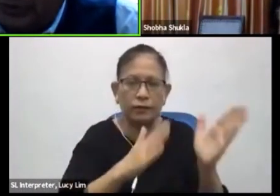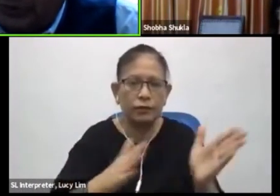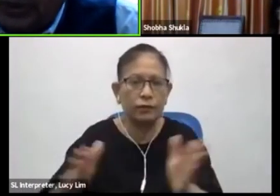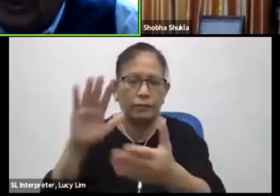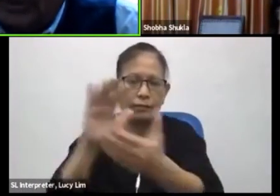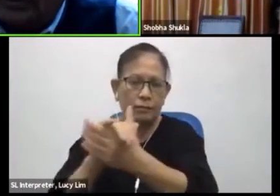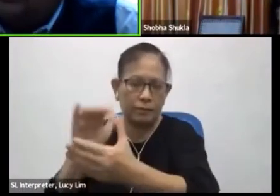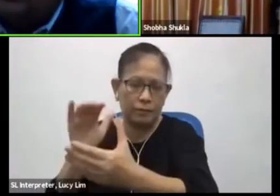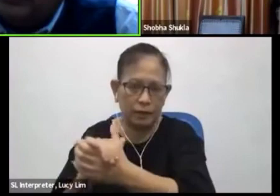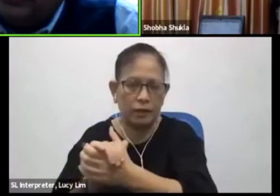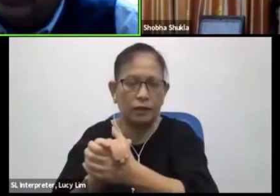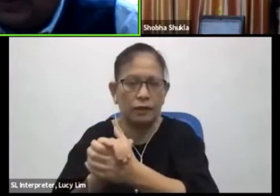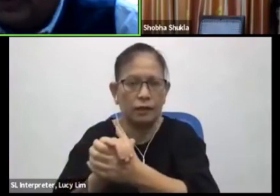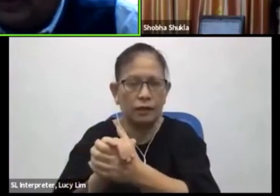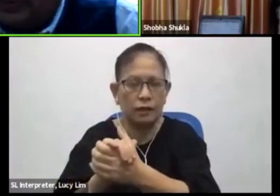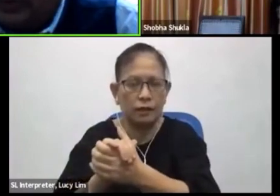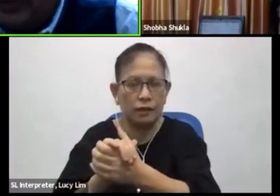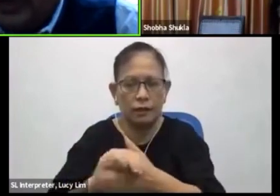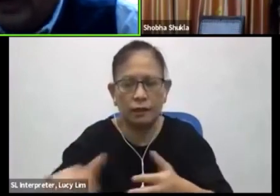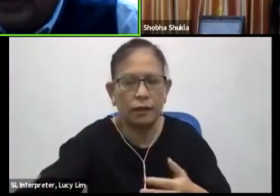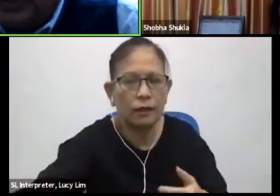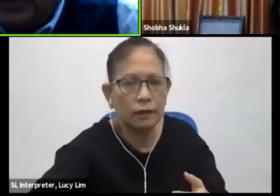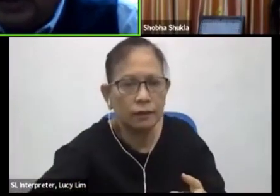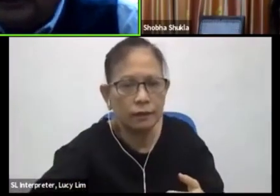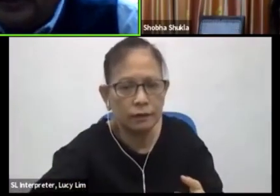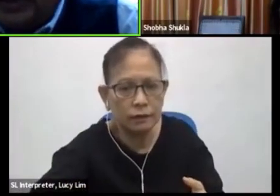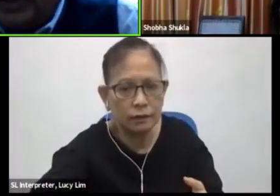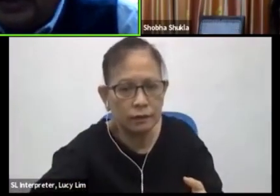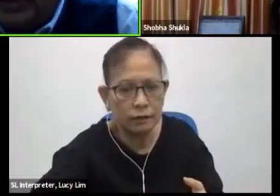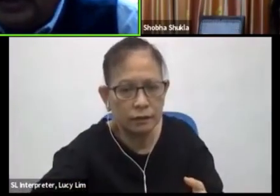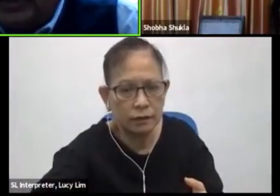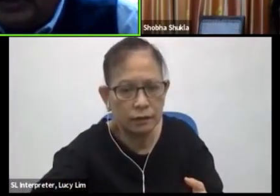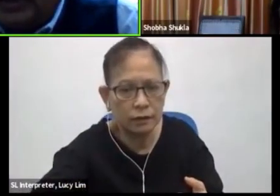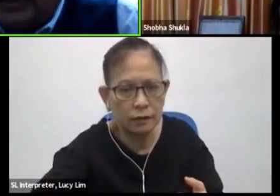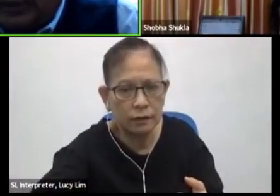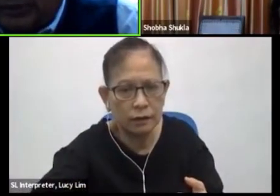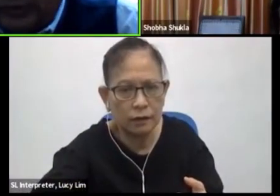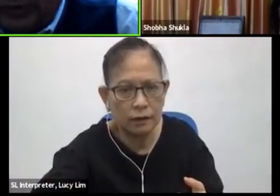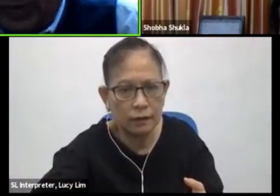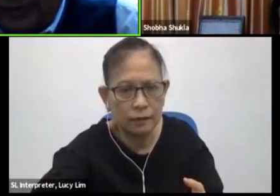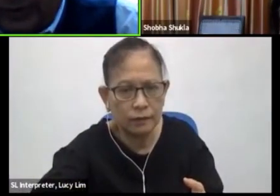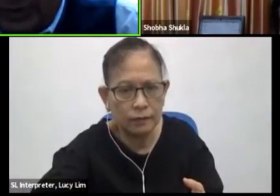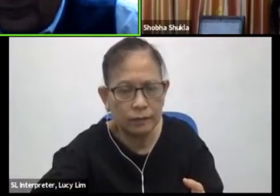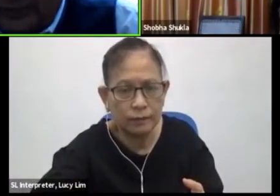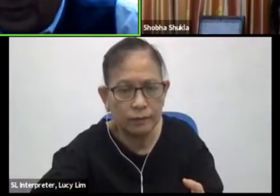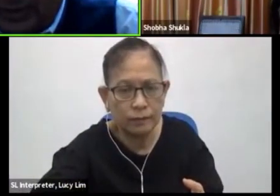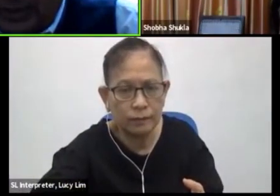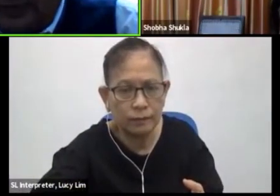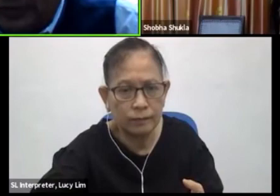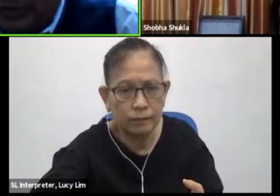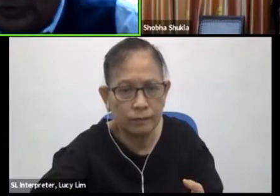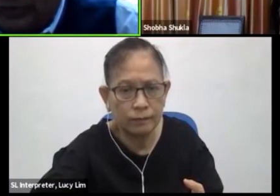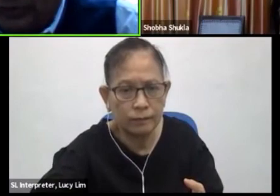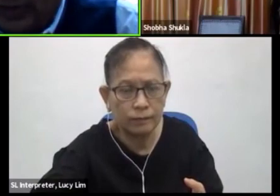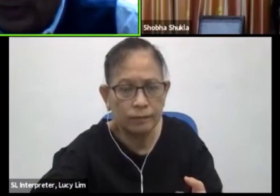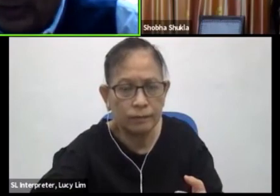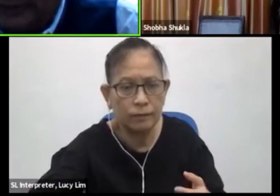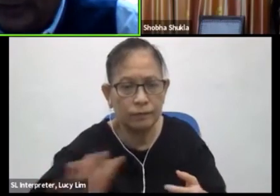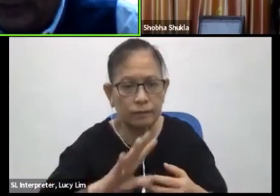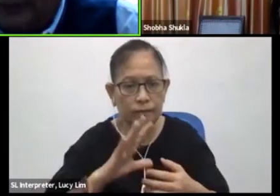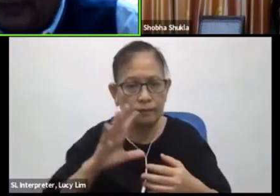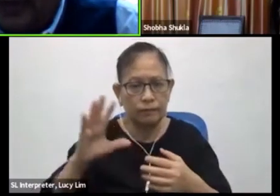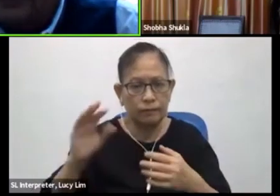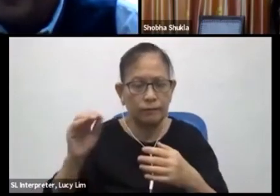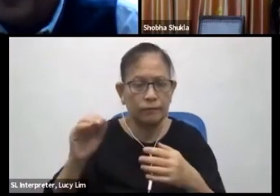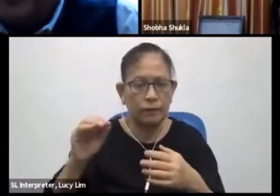group is lower than, some other group. And the whole hypothesis of this study was also to look at